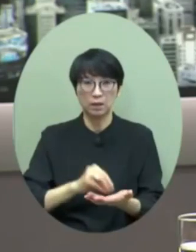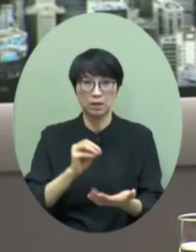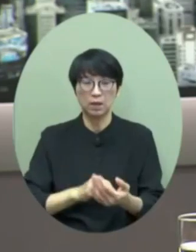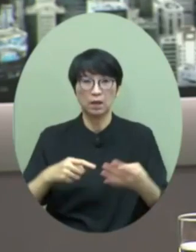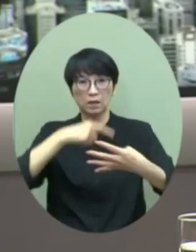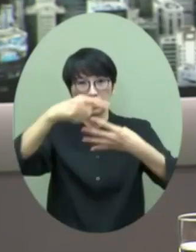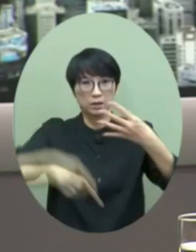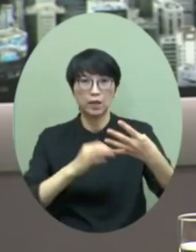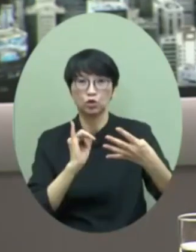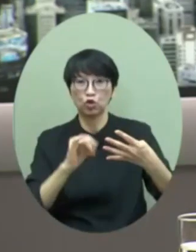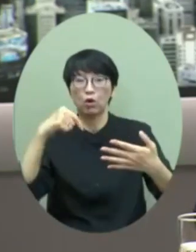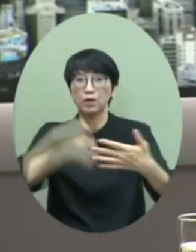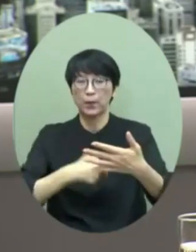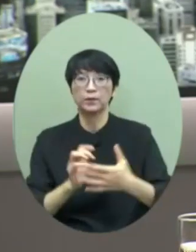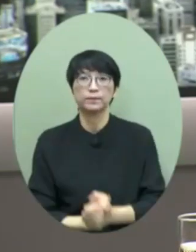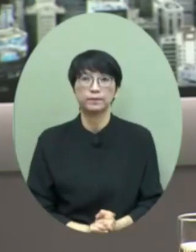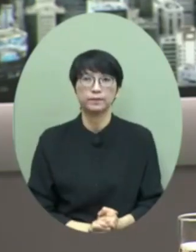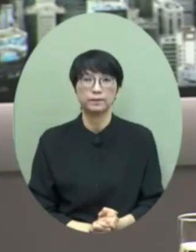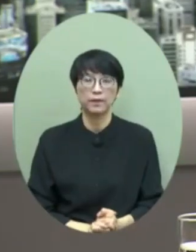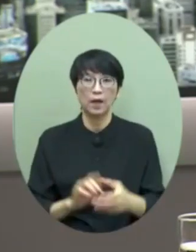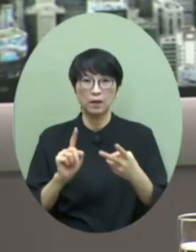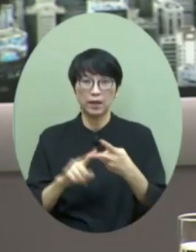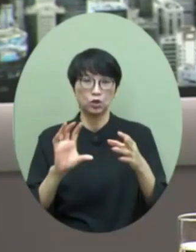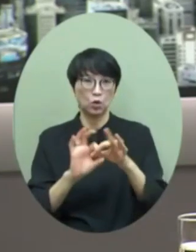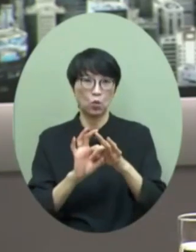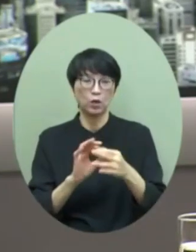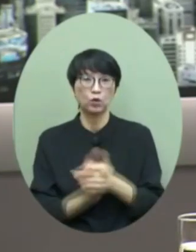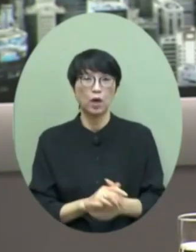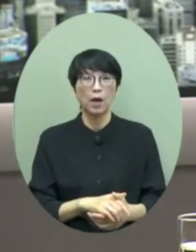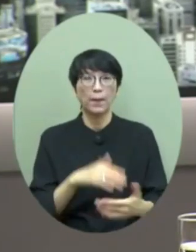these new 4 types of crimes.